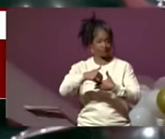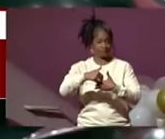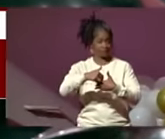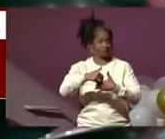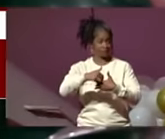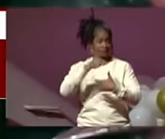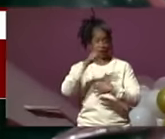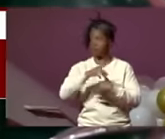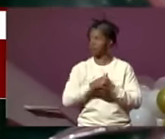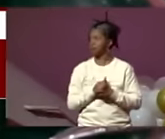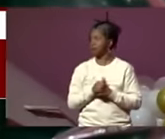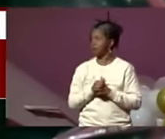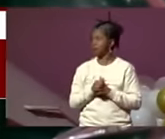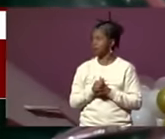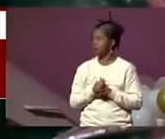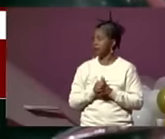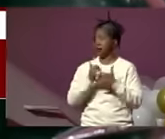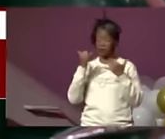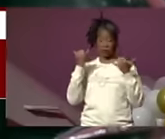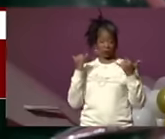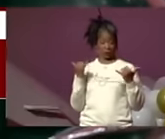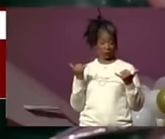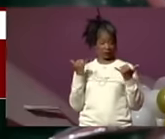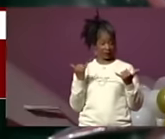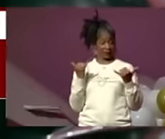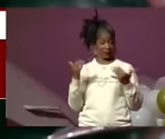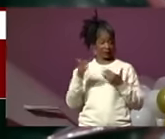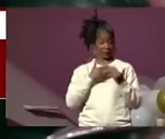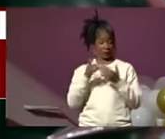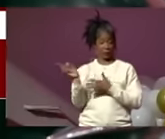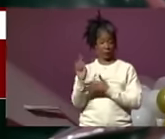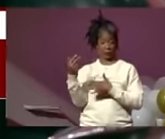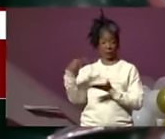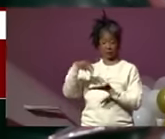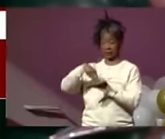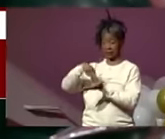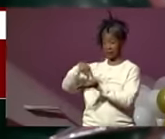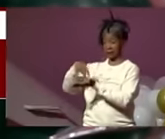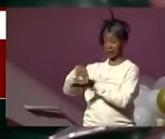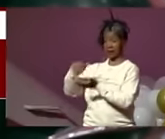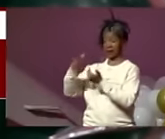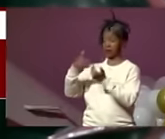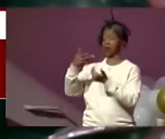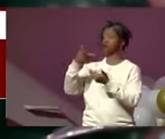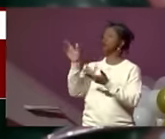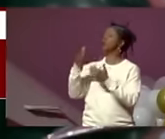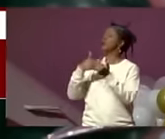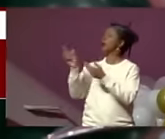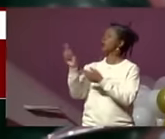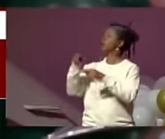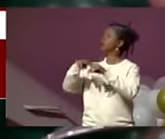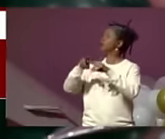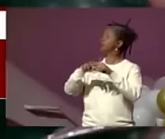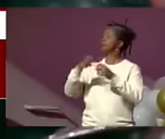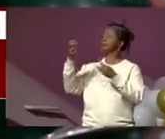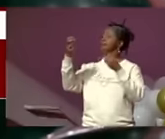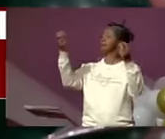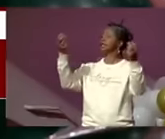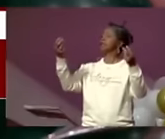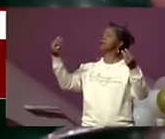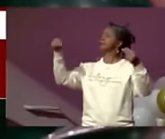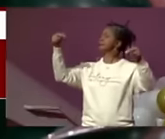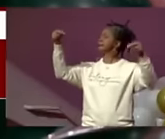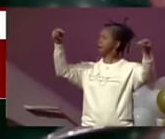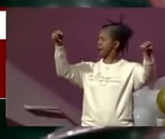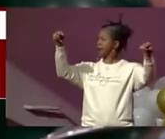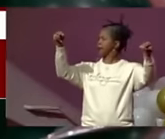Here's the signal. We're getting ready to stand. When we stand, wherever you are, balcony, risers, main floor, stand up with us. And if you